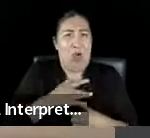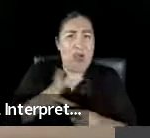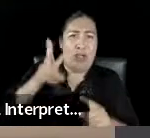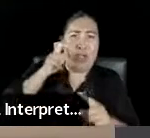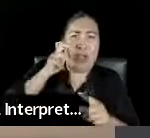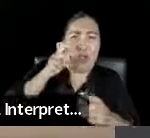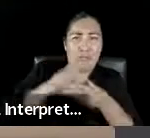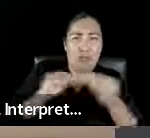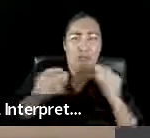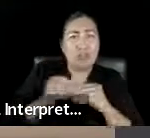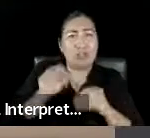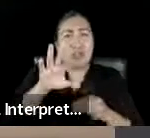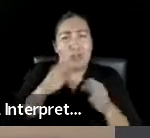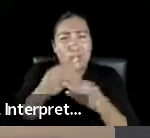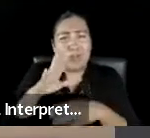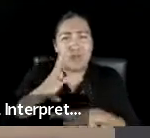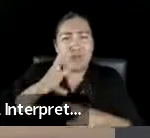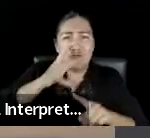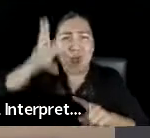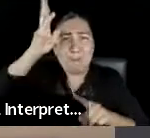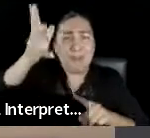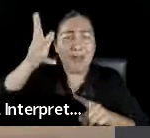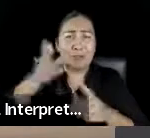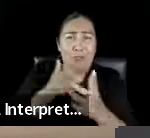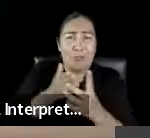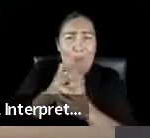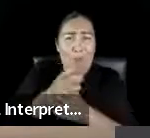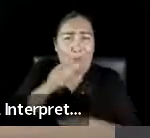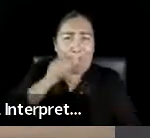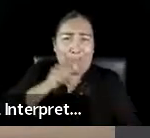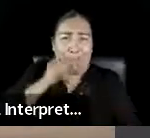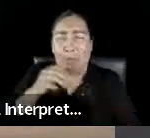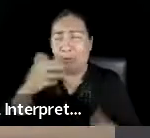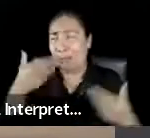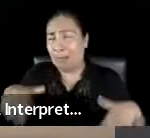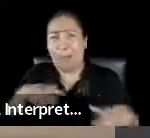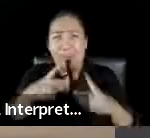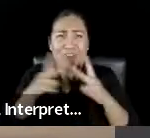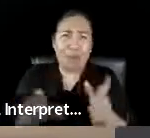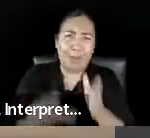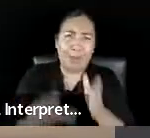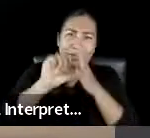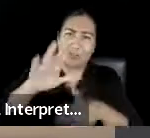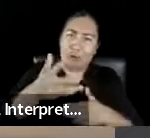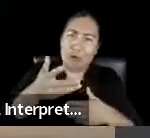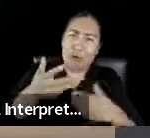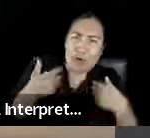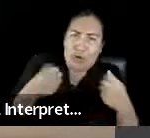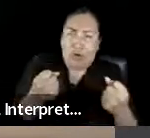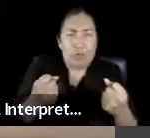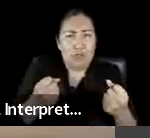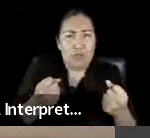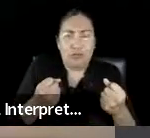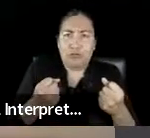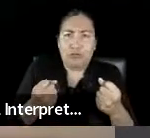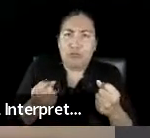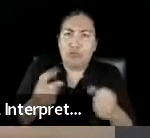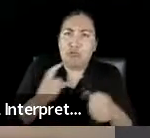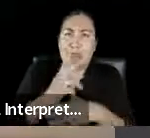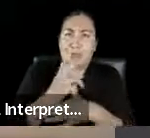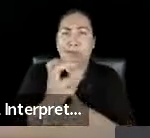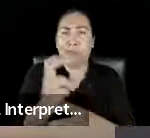family has gone through, your grandparents and all the things, and just I'm just so impressed with your courage to jump into a topic.